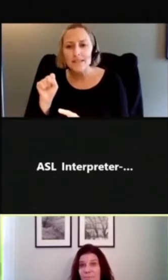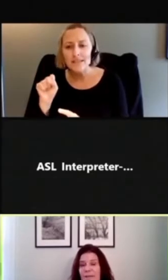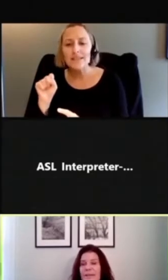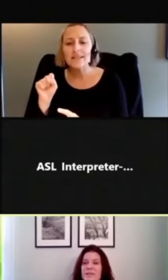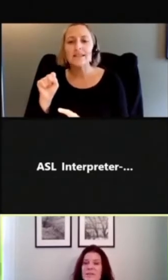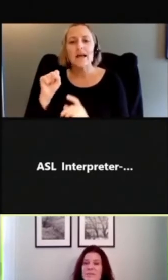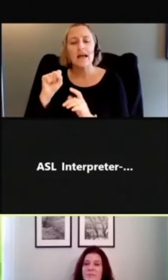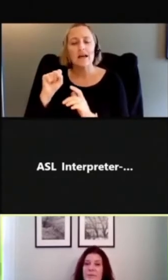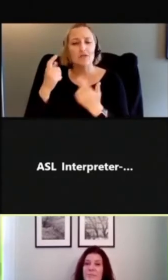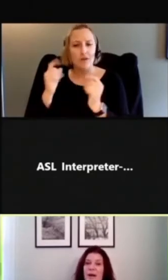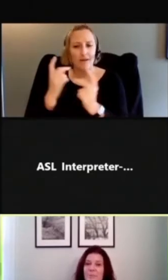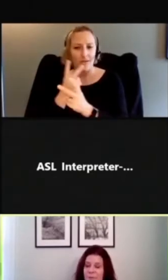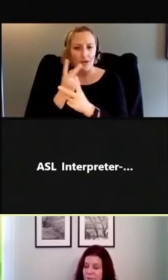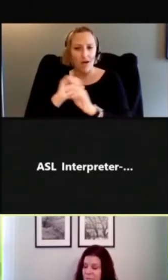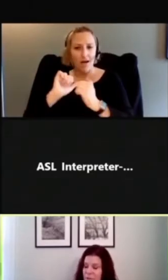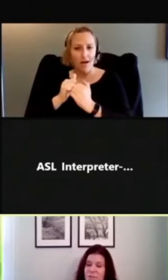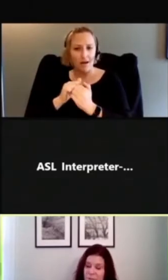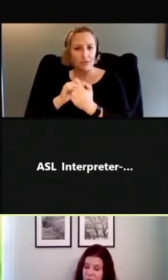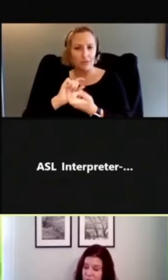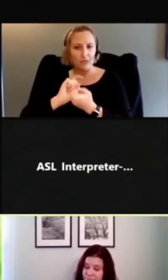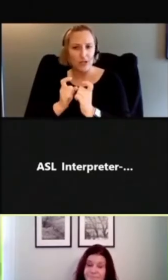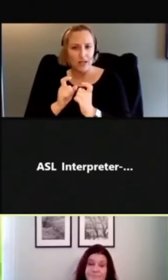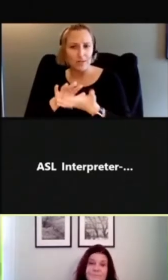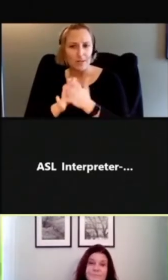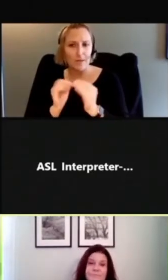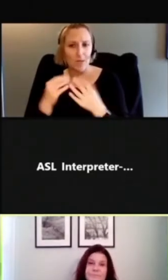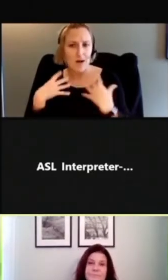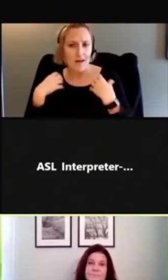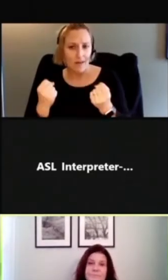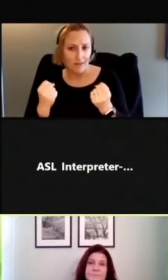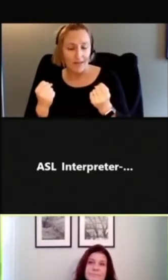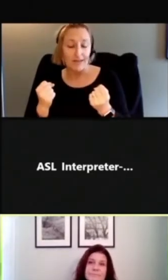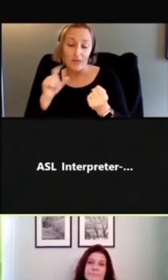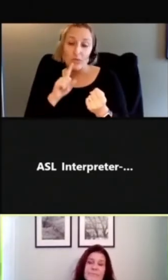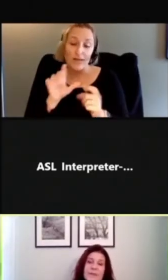healthier form is also really popular among students.